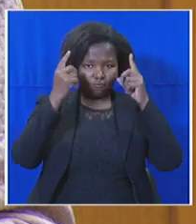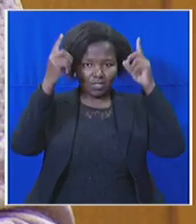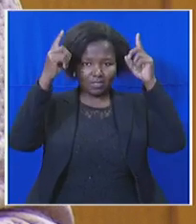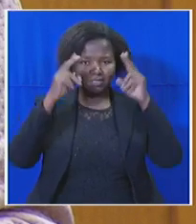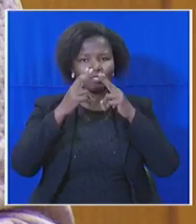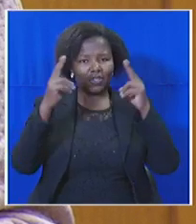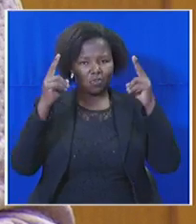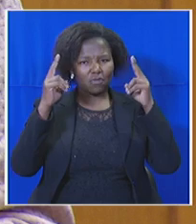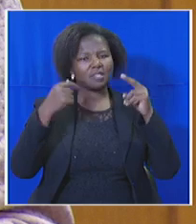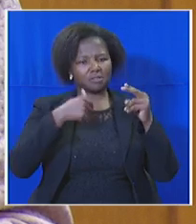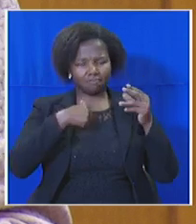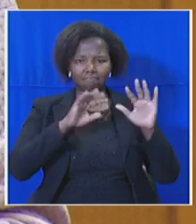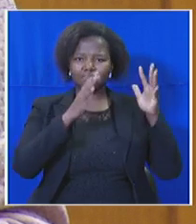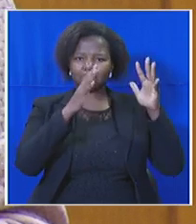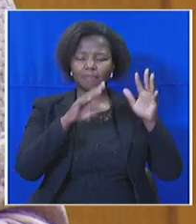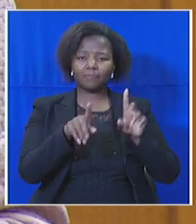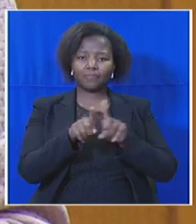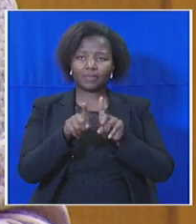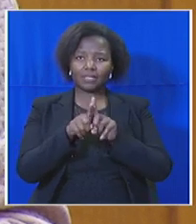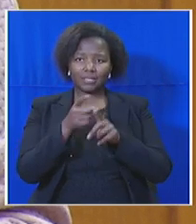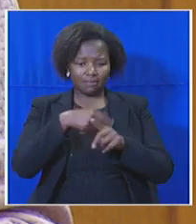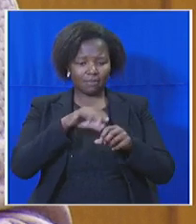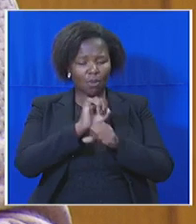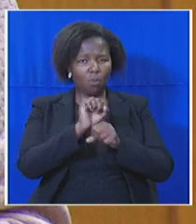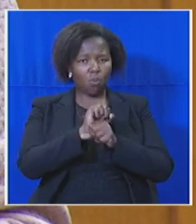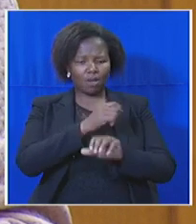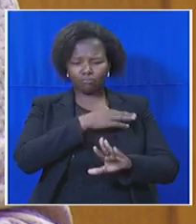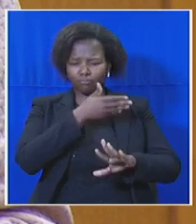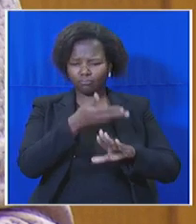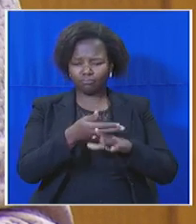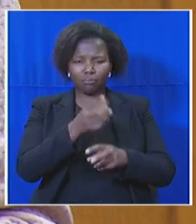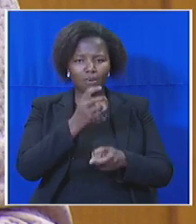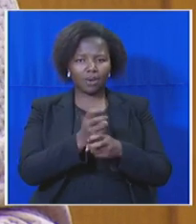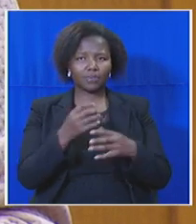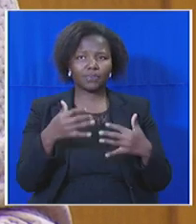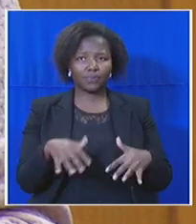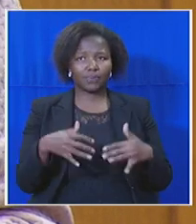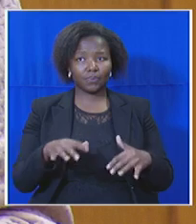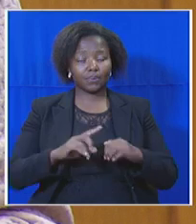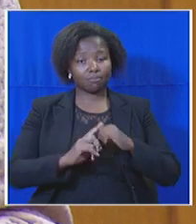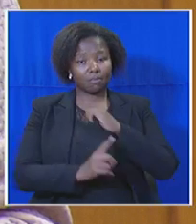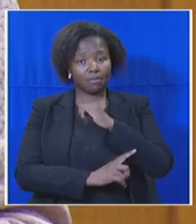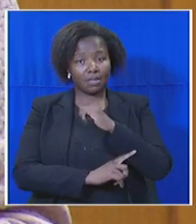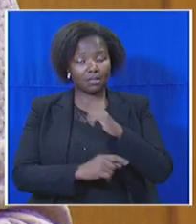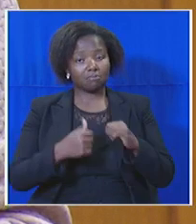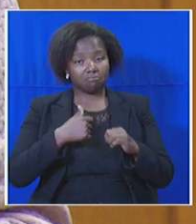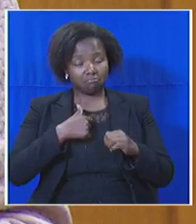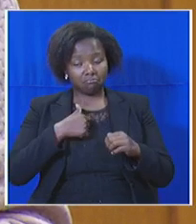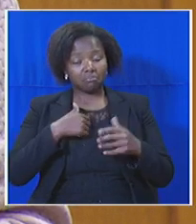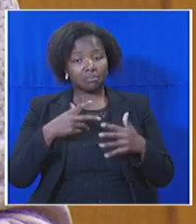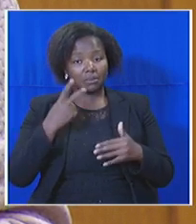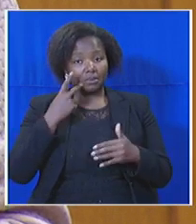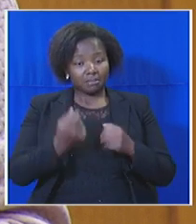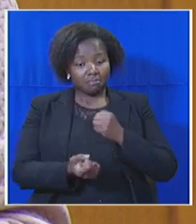also acknowledges the hard work that they have done over many years. And lastly, applaud the decision to make this